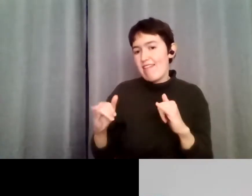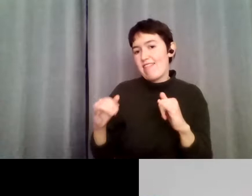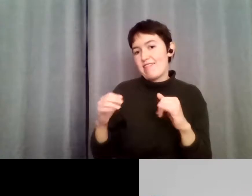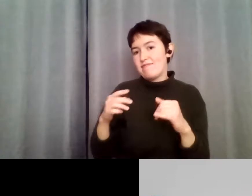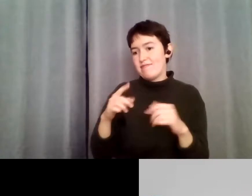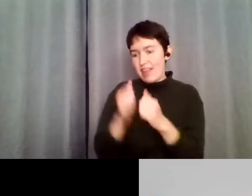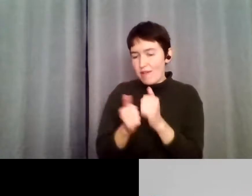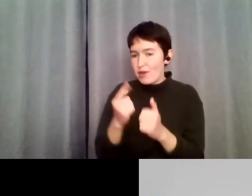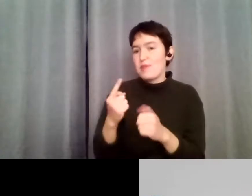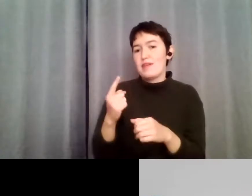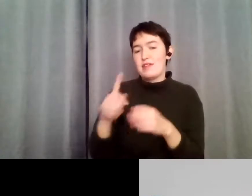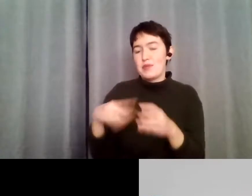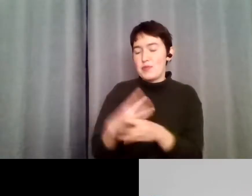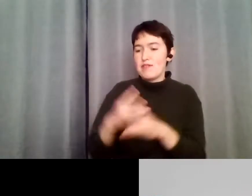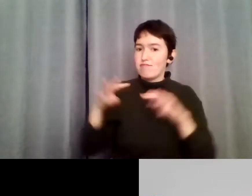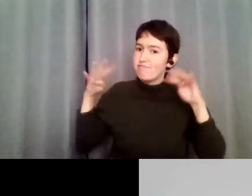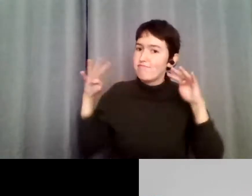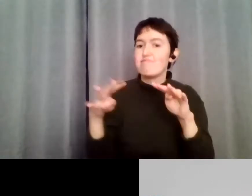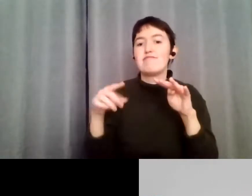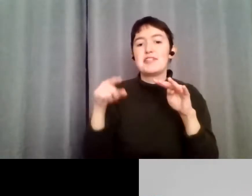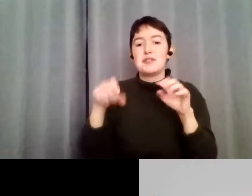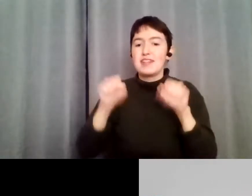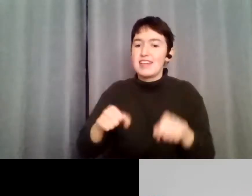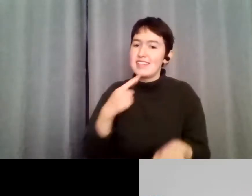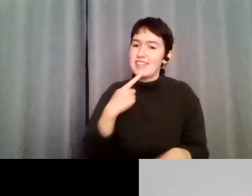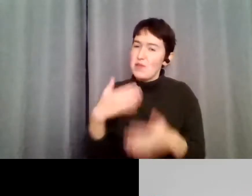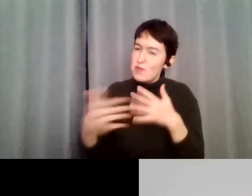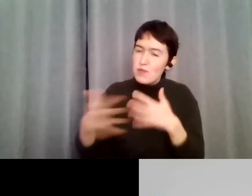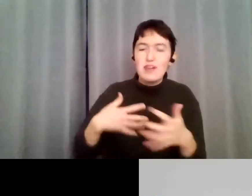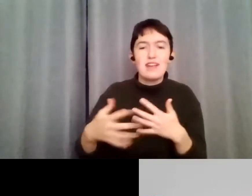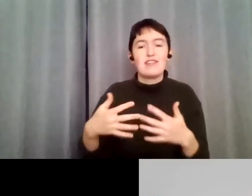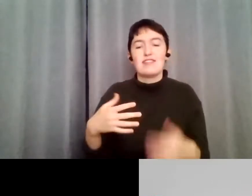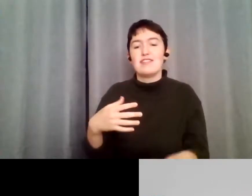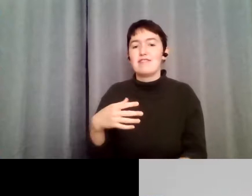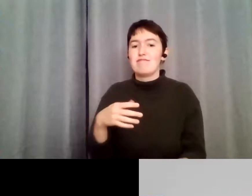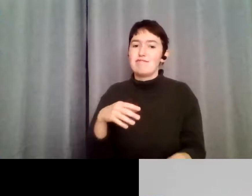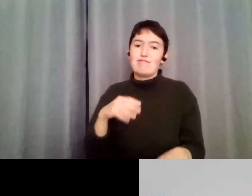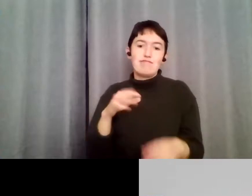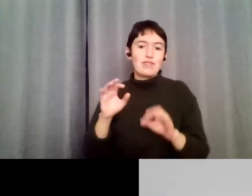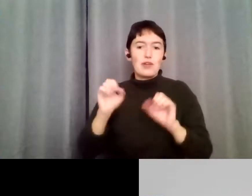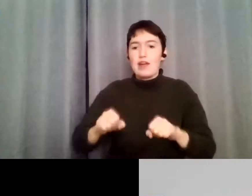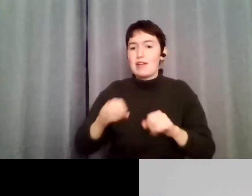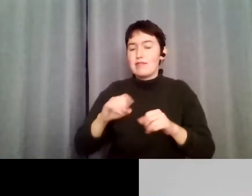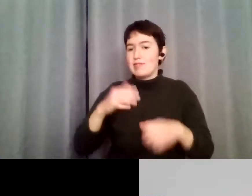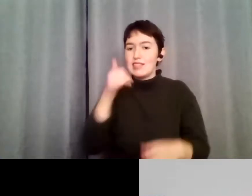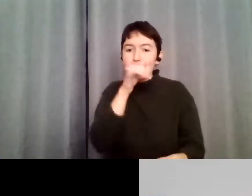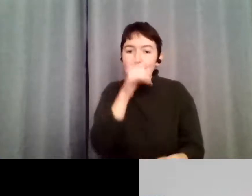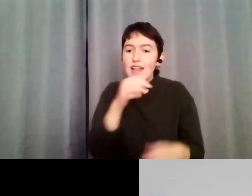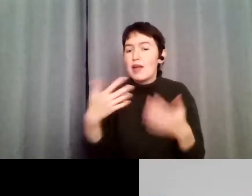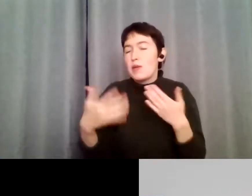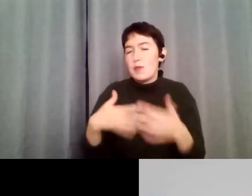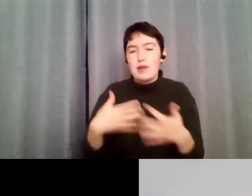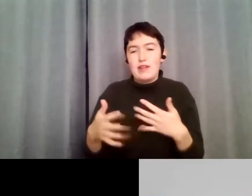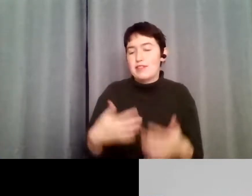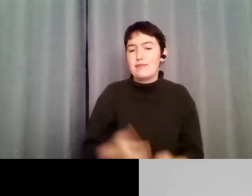thing about literally anything. It can be as important and significant or silly and just important to you as you'd like. What do you tell